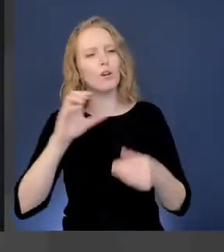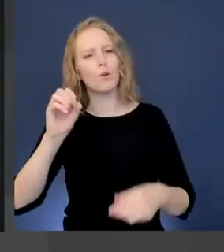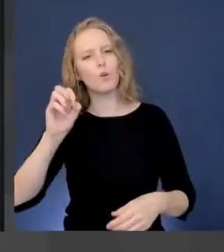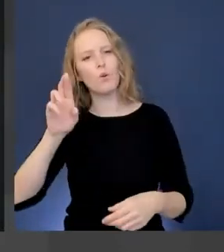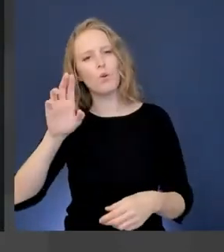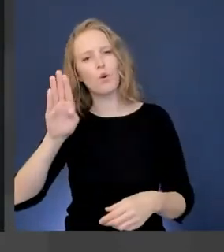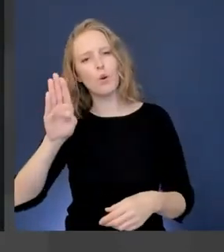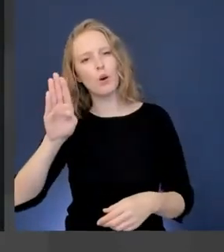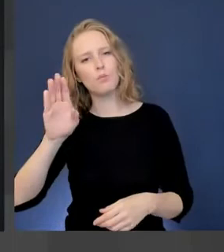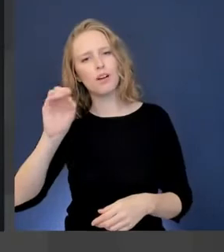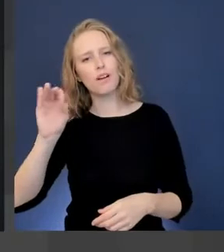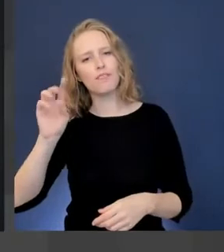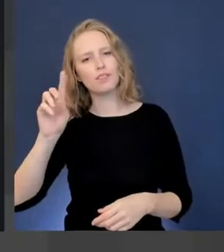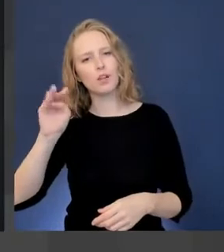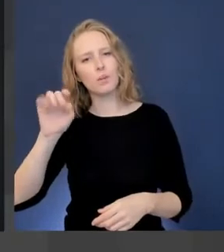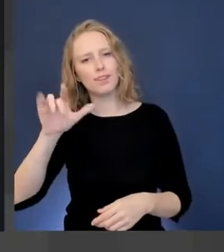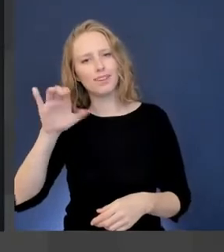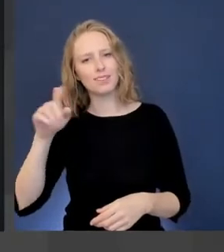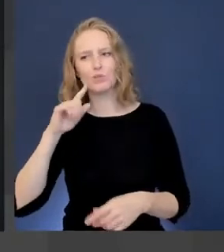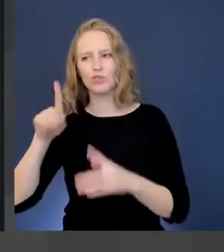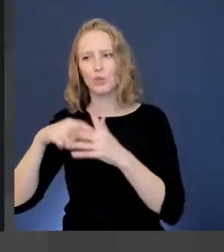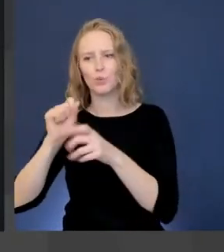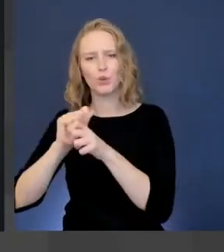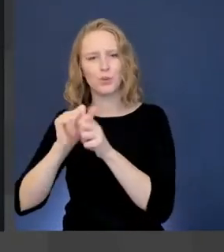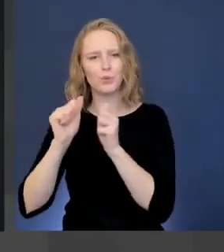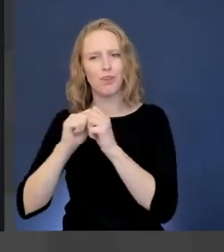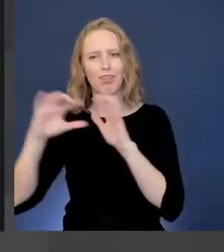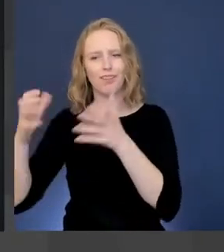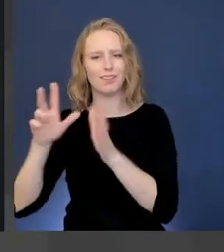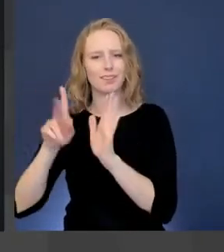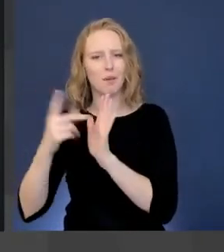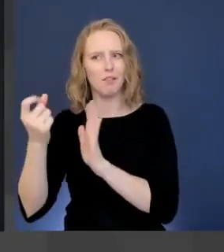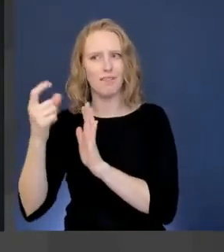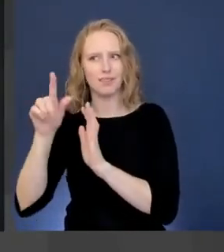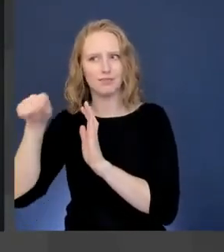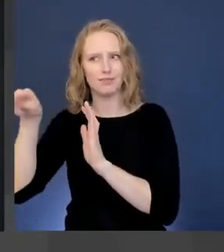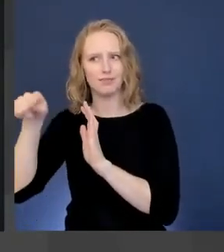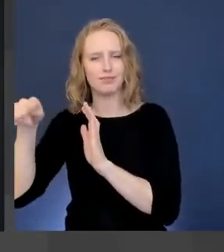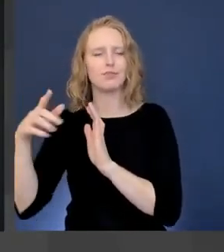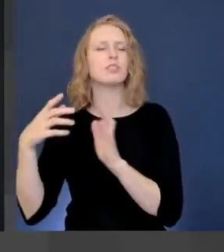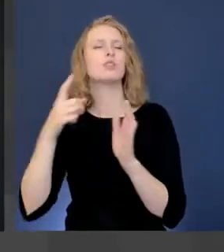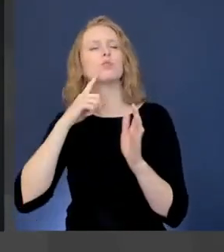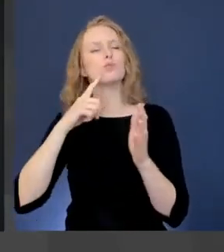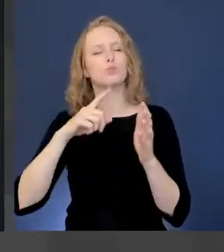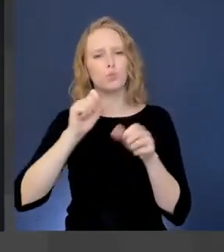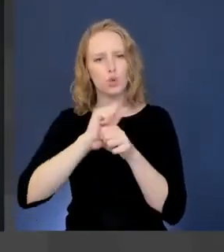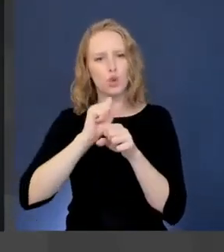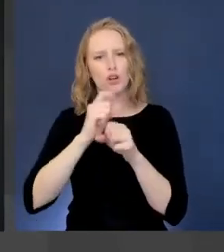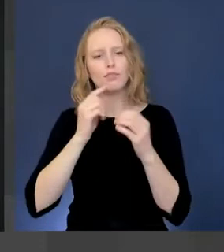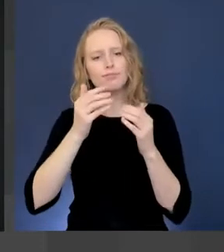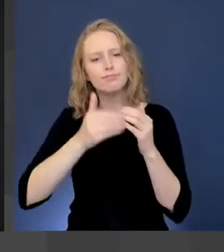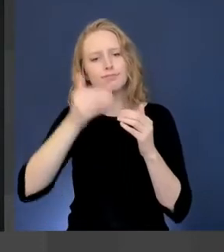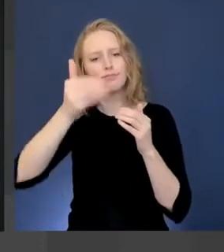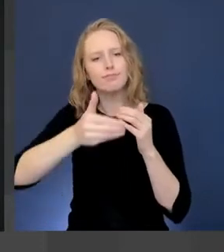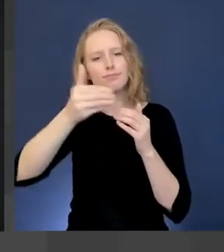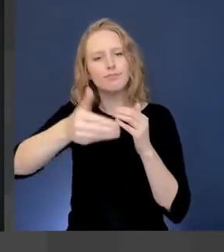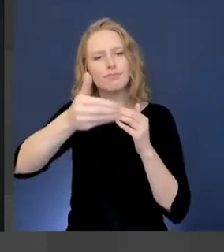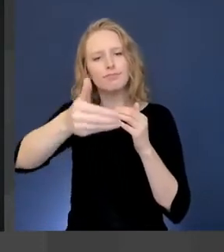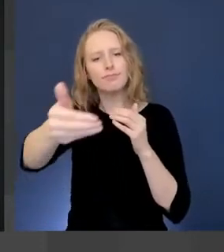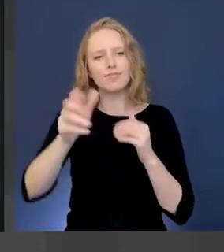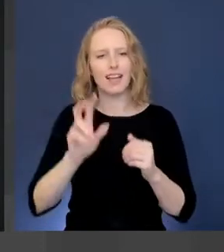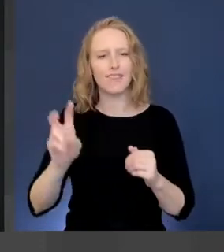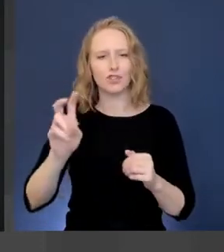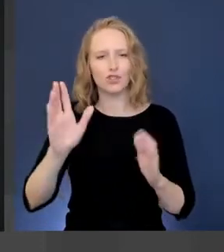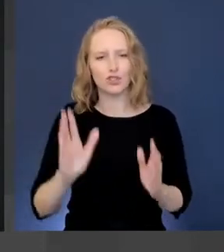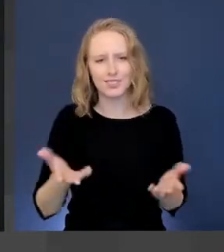and we started working on seasonal adventures, which are a new way for the player to progress through the game and increase